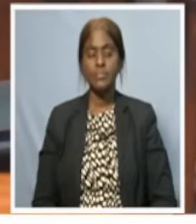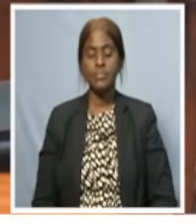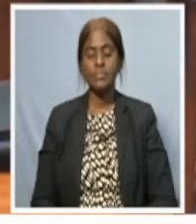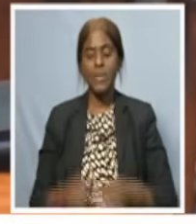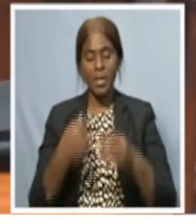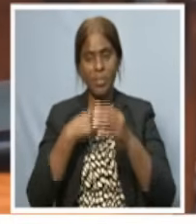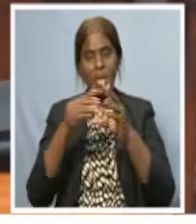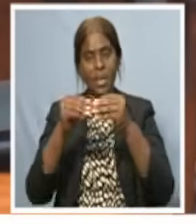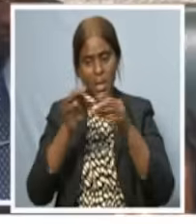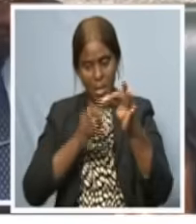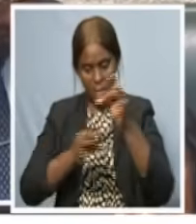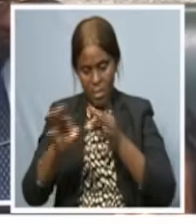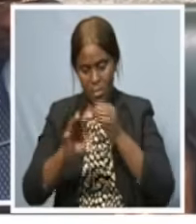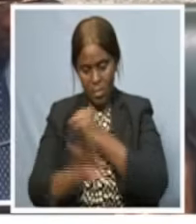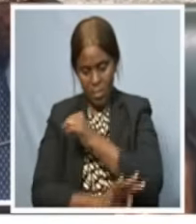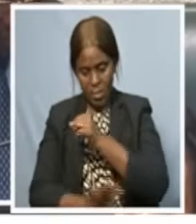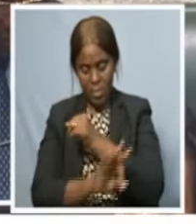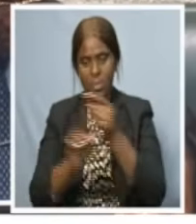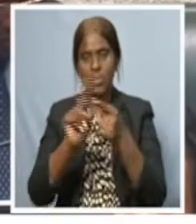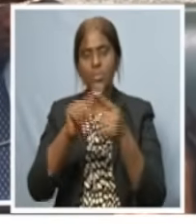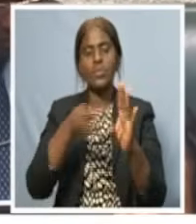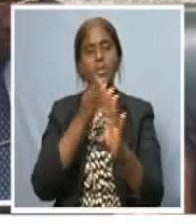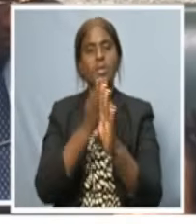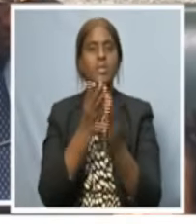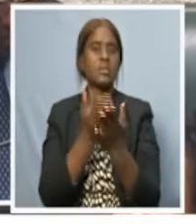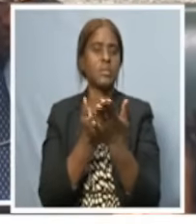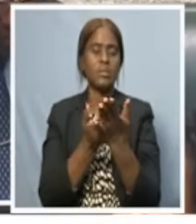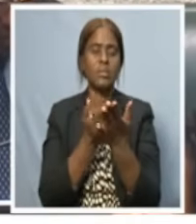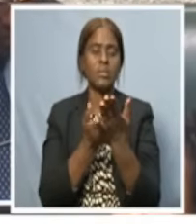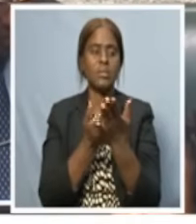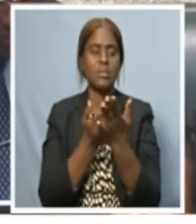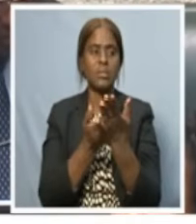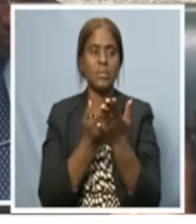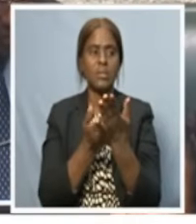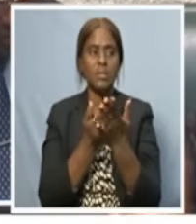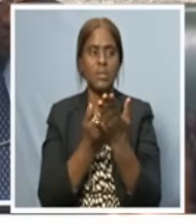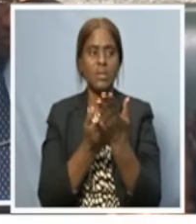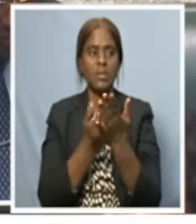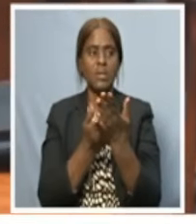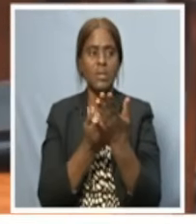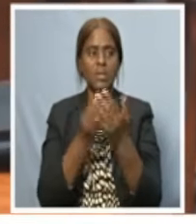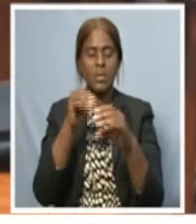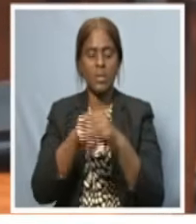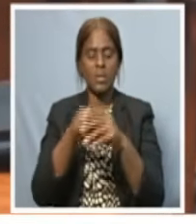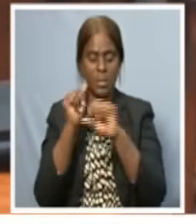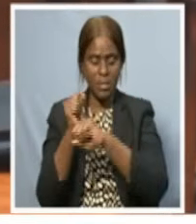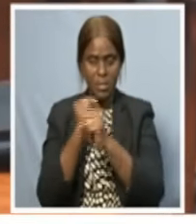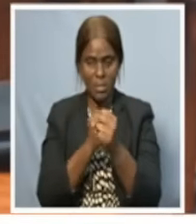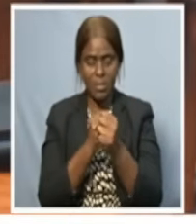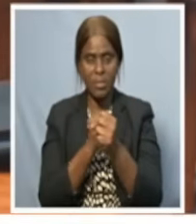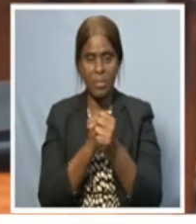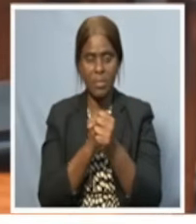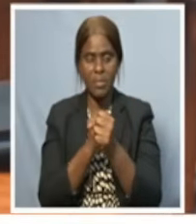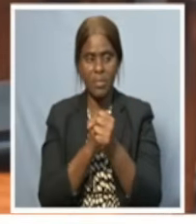No, I'm laying a foundation to this. The Honorable Minister of Home Affairs and Internal Security.